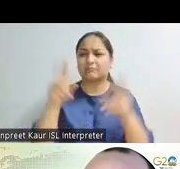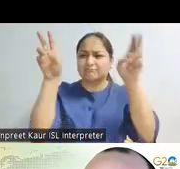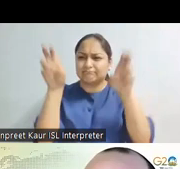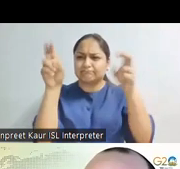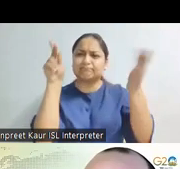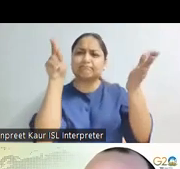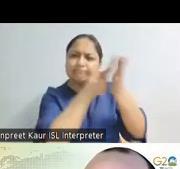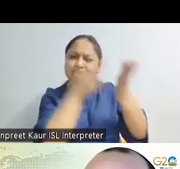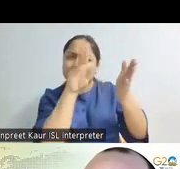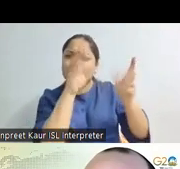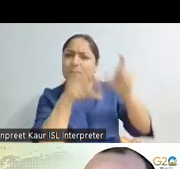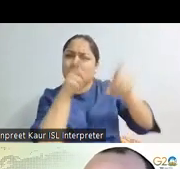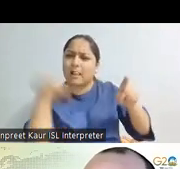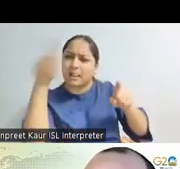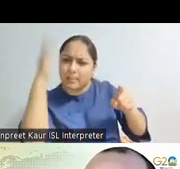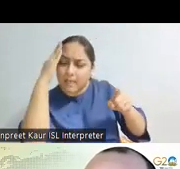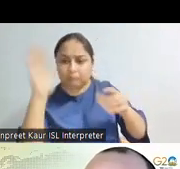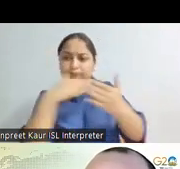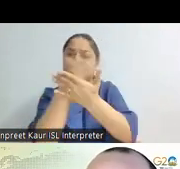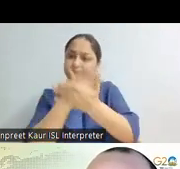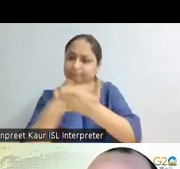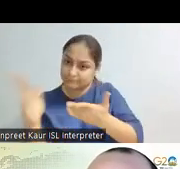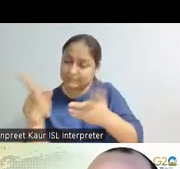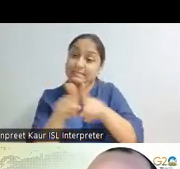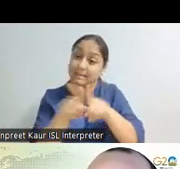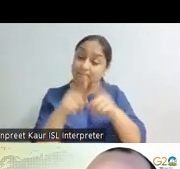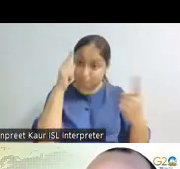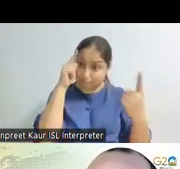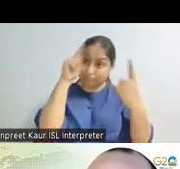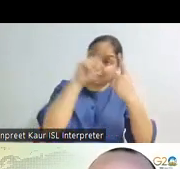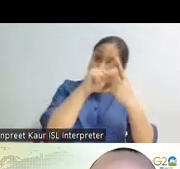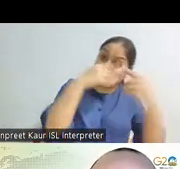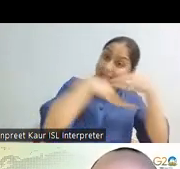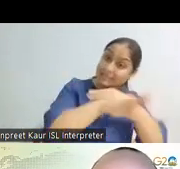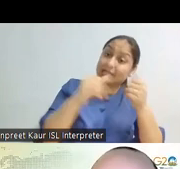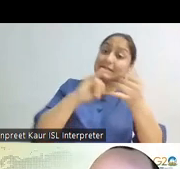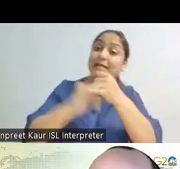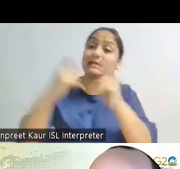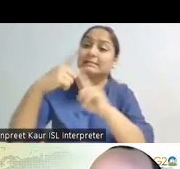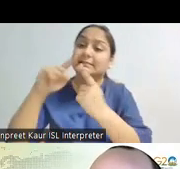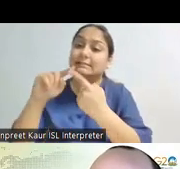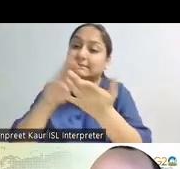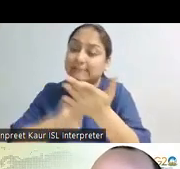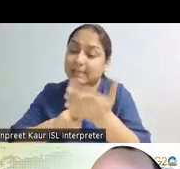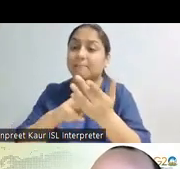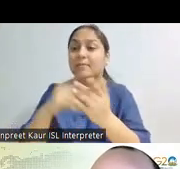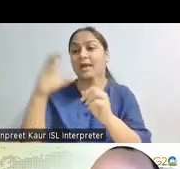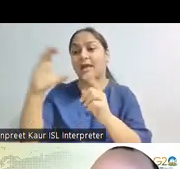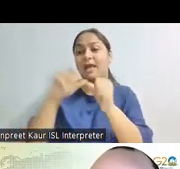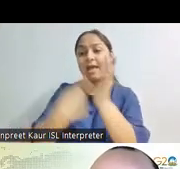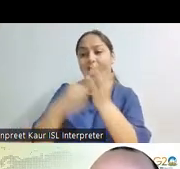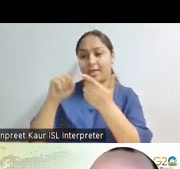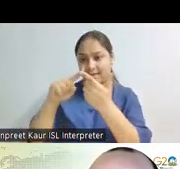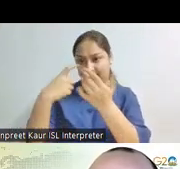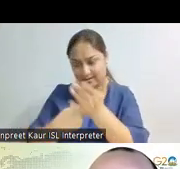confidence of girls to develop aspirational goals within STEM careers. This is also an effective way for working